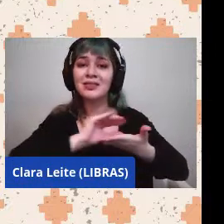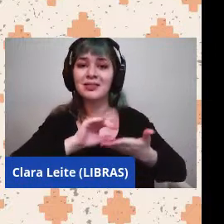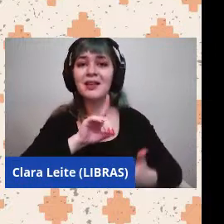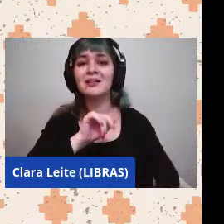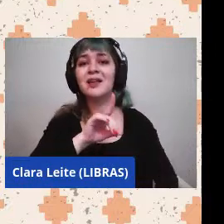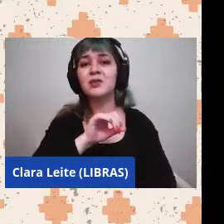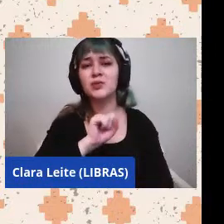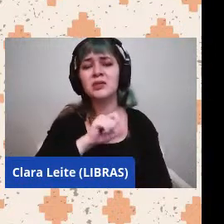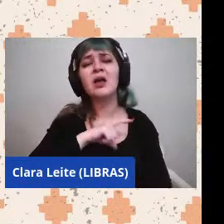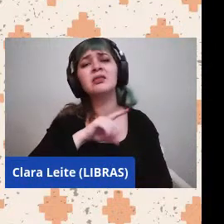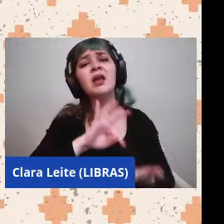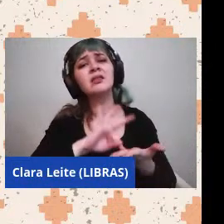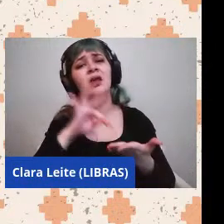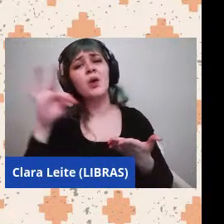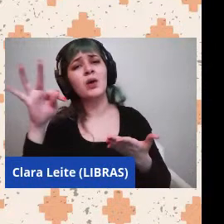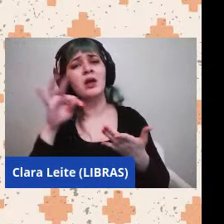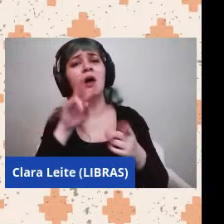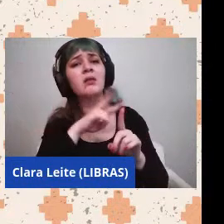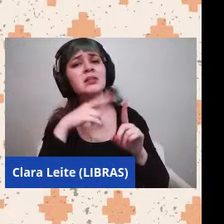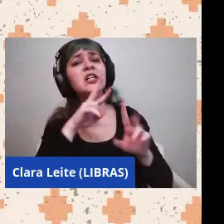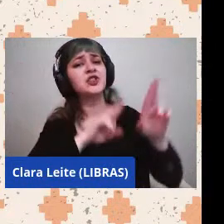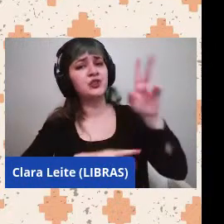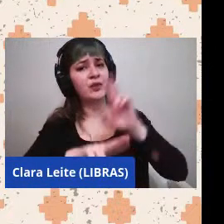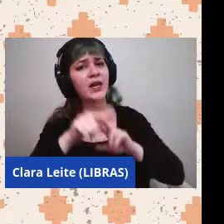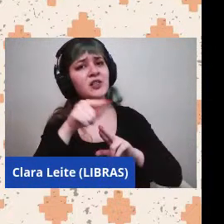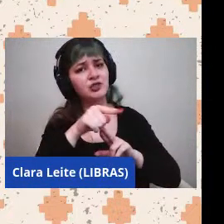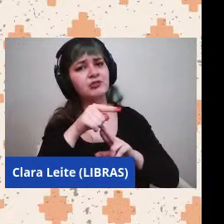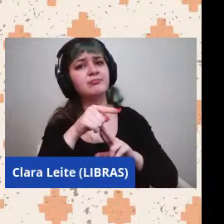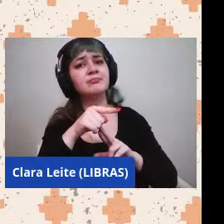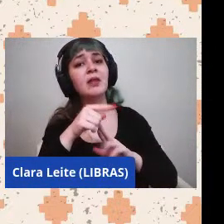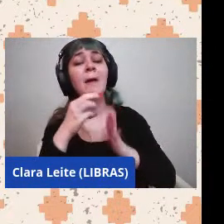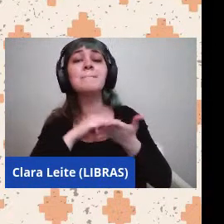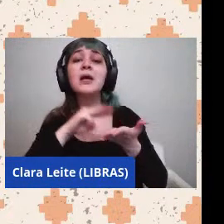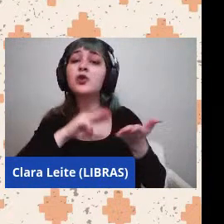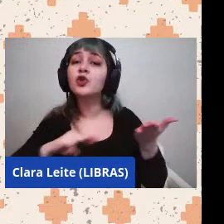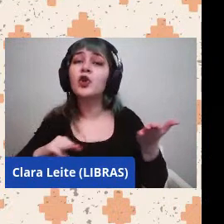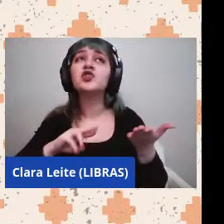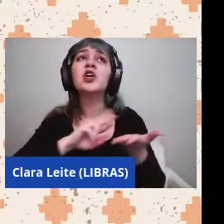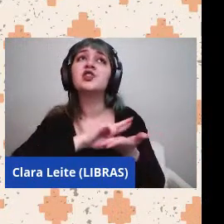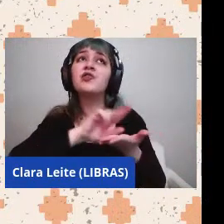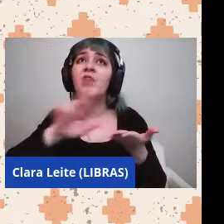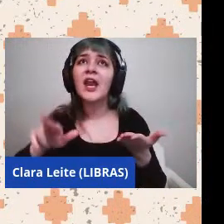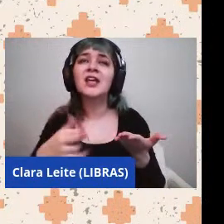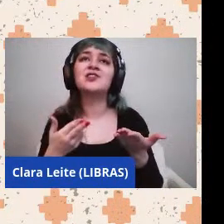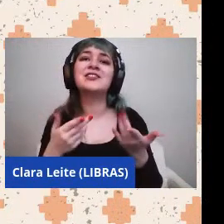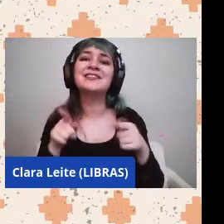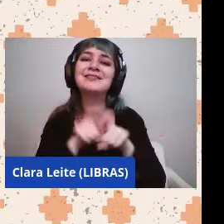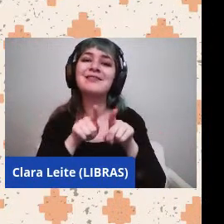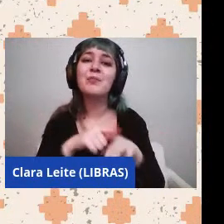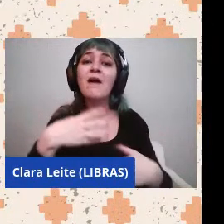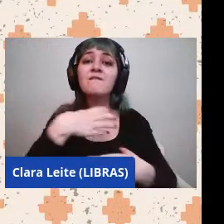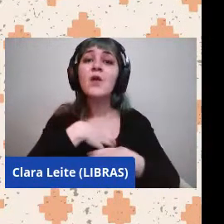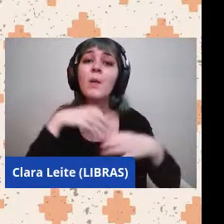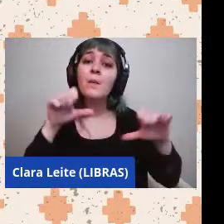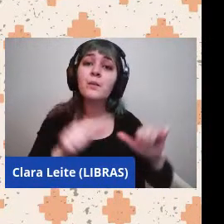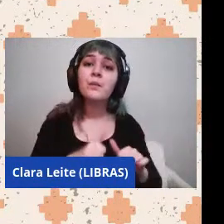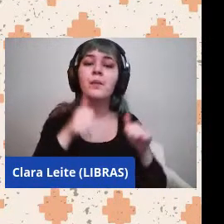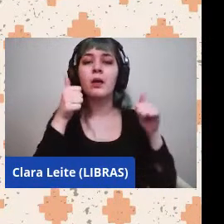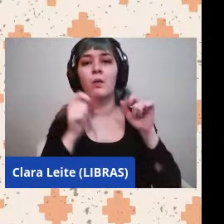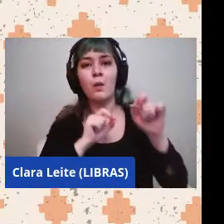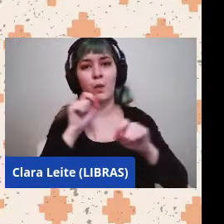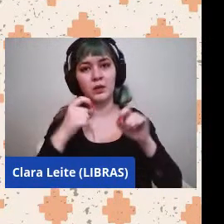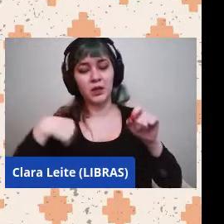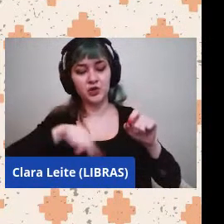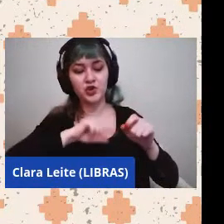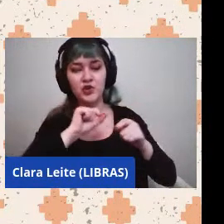theoretical perspectives that are brought to that research, different methodologies and ways of enhancing what we